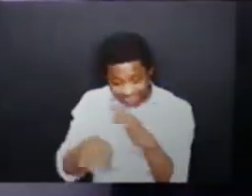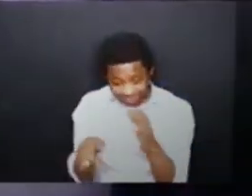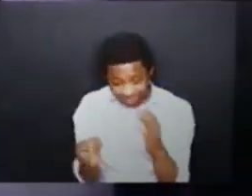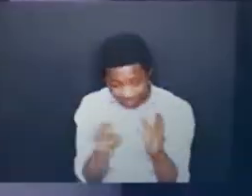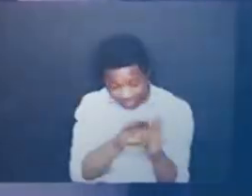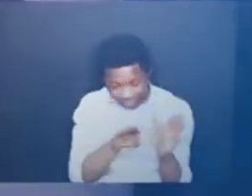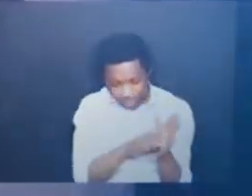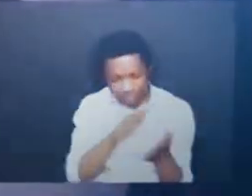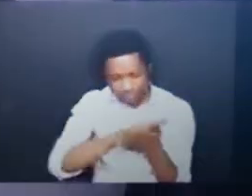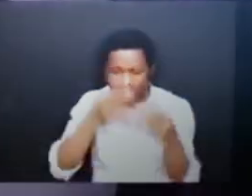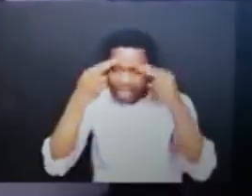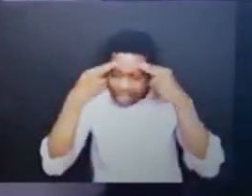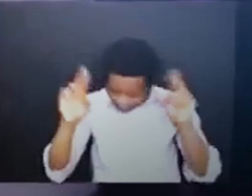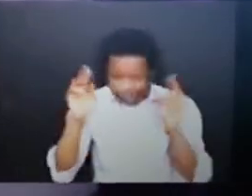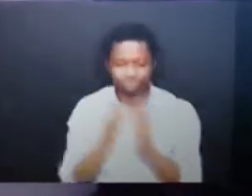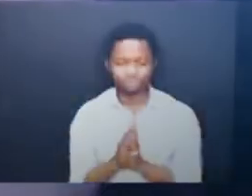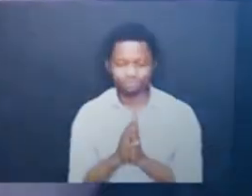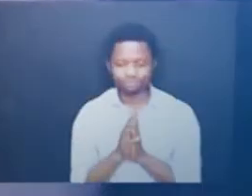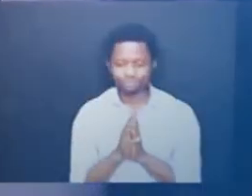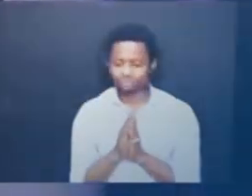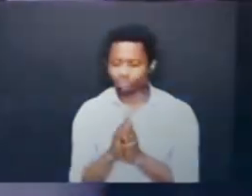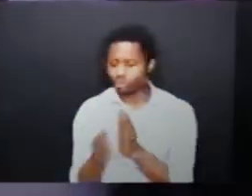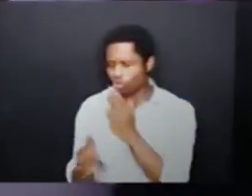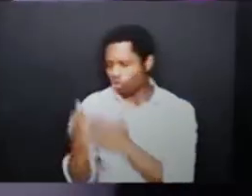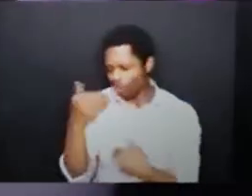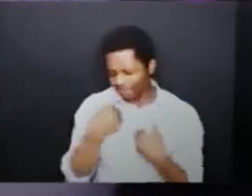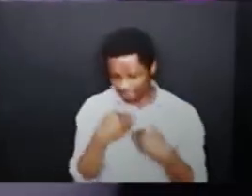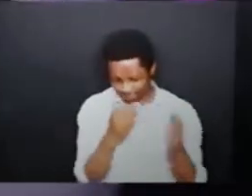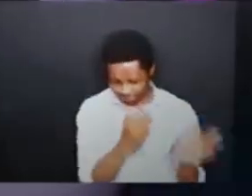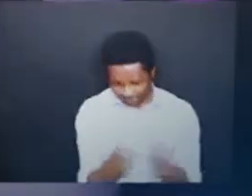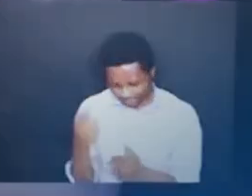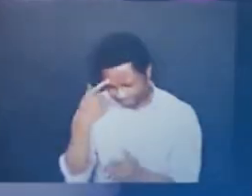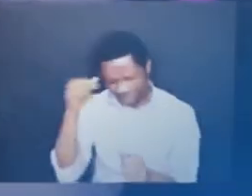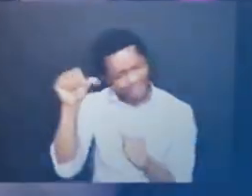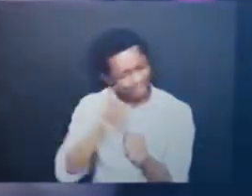possible. God has plans for every one of us.